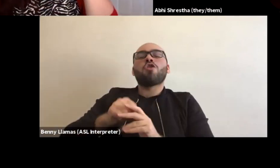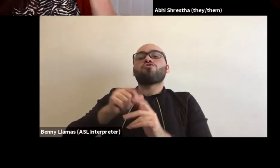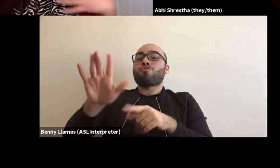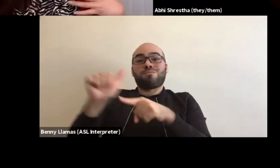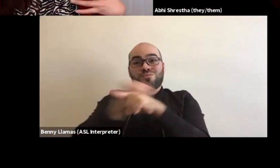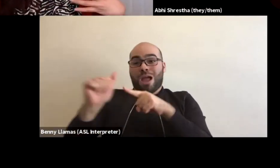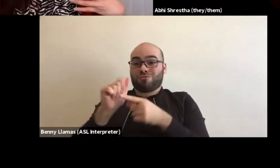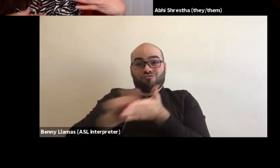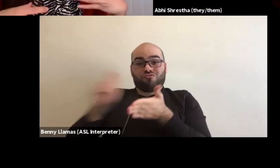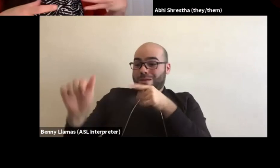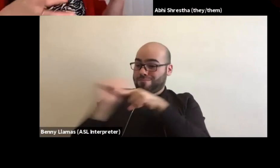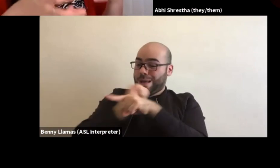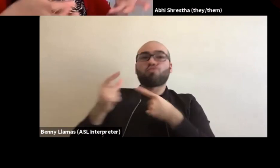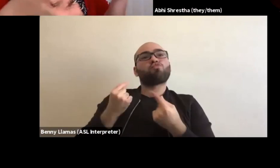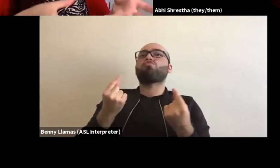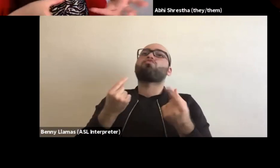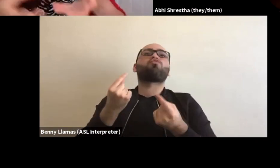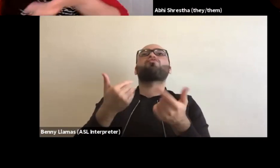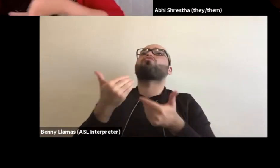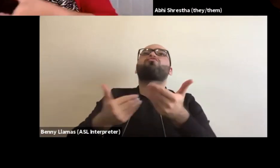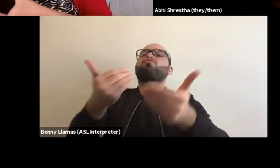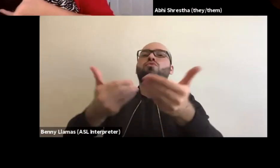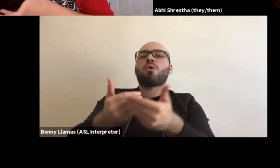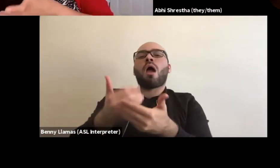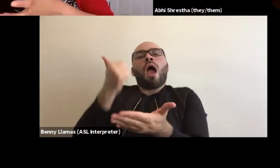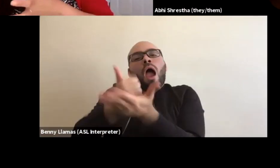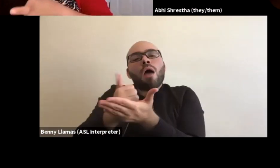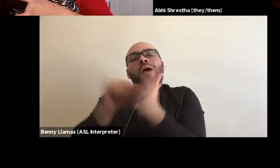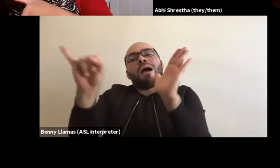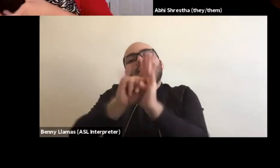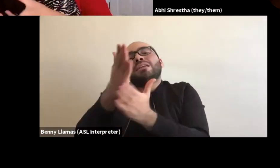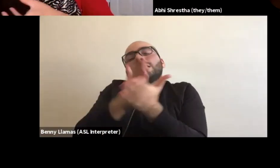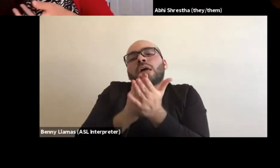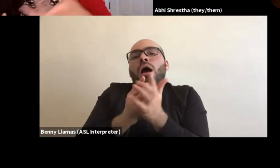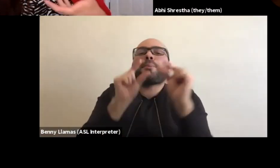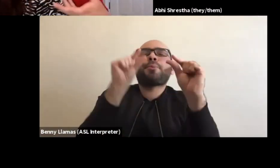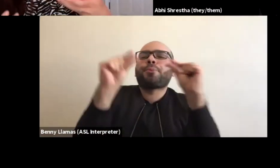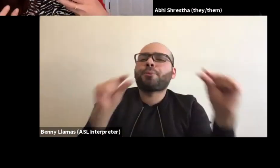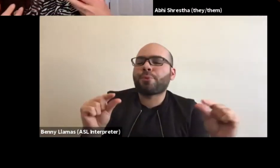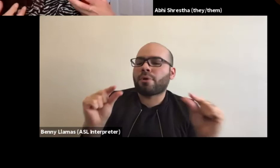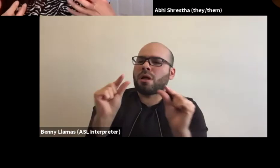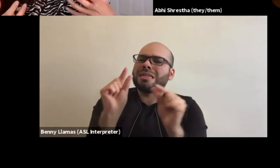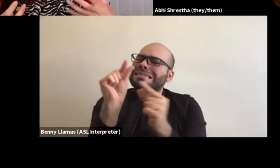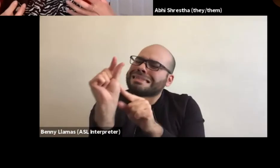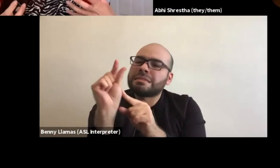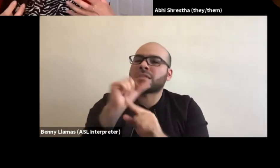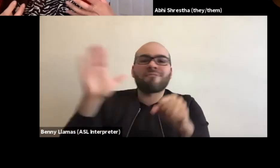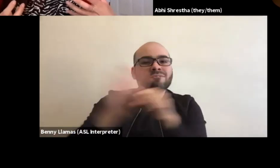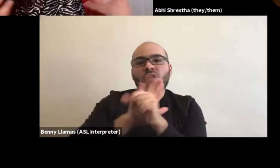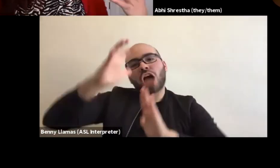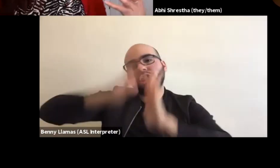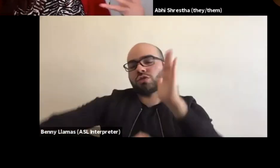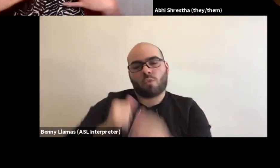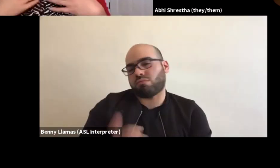these exercises, and how we can take those and then, you know, possibly use them in a poem. So,